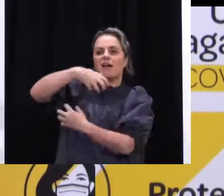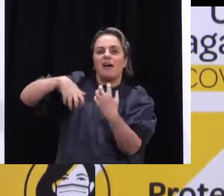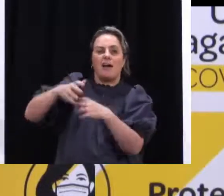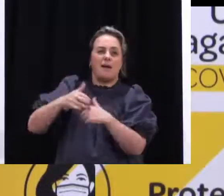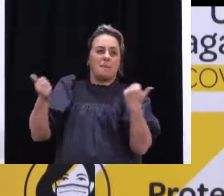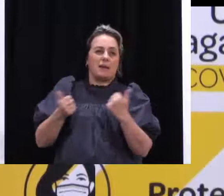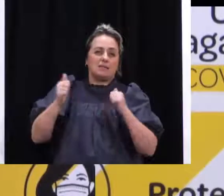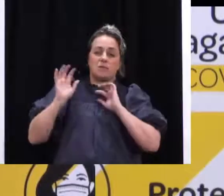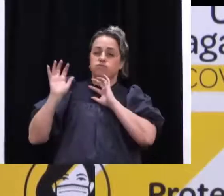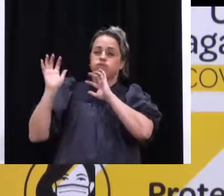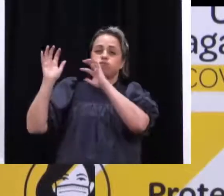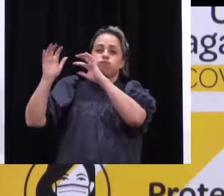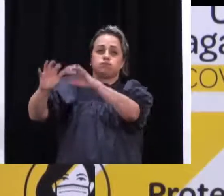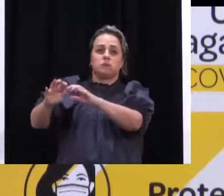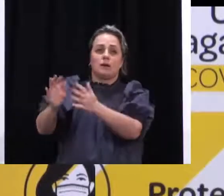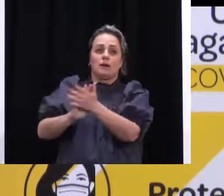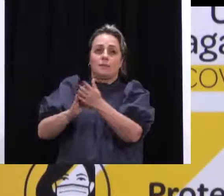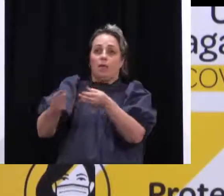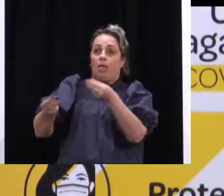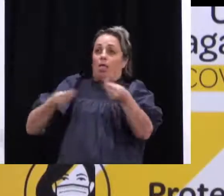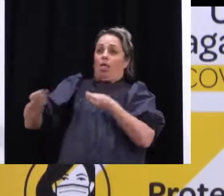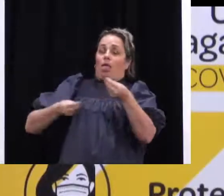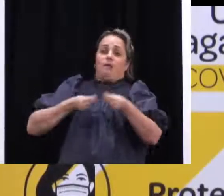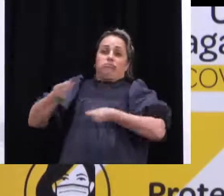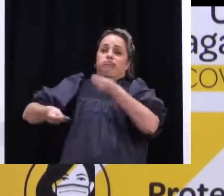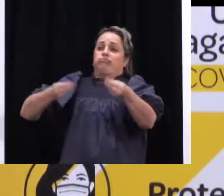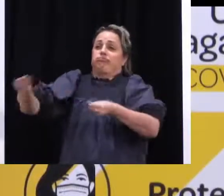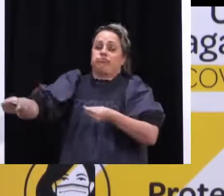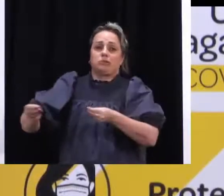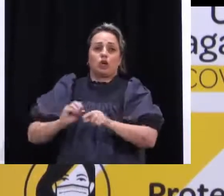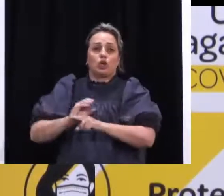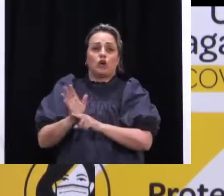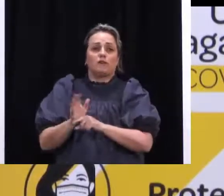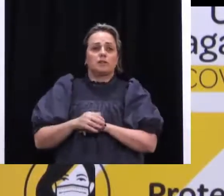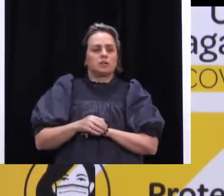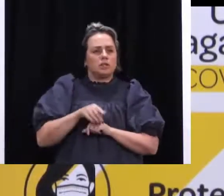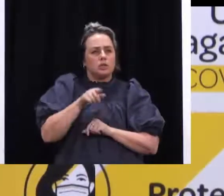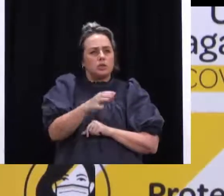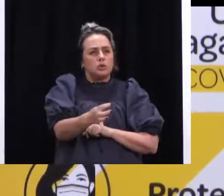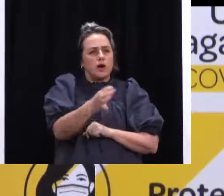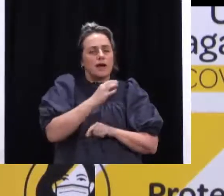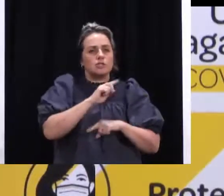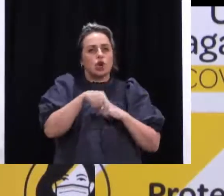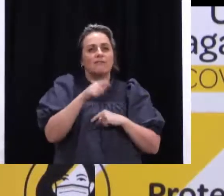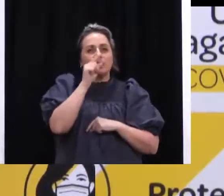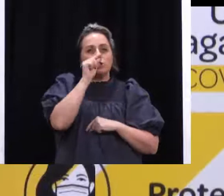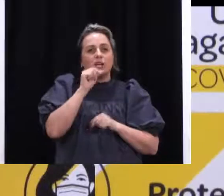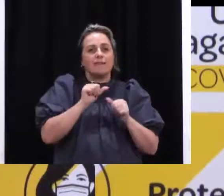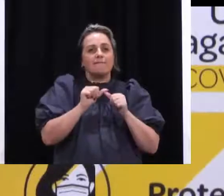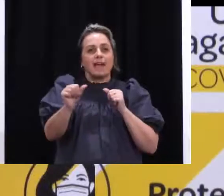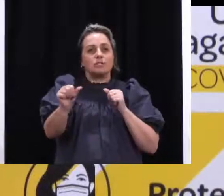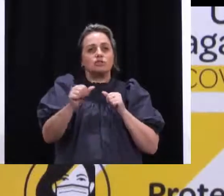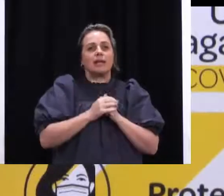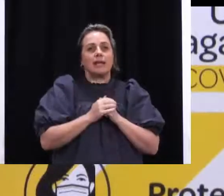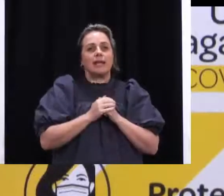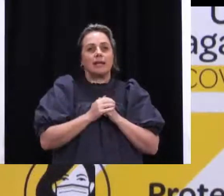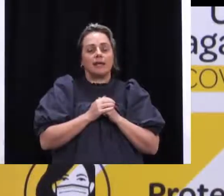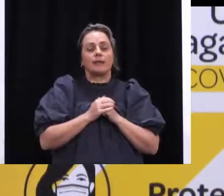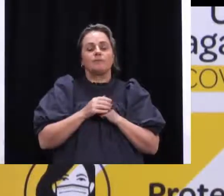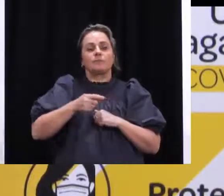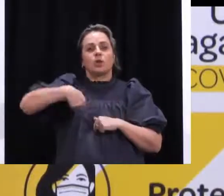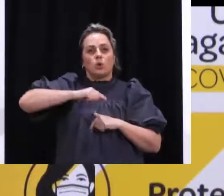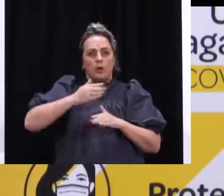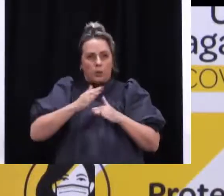numbers of people have become infected. Returning to your question about the Tegel factory, the public health units have been working very closely with